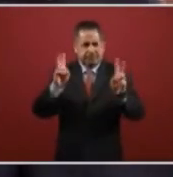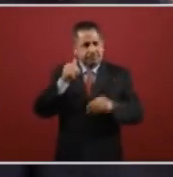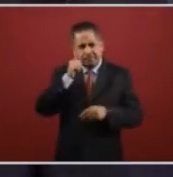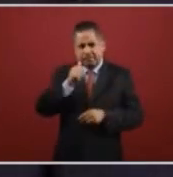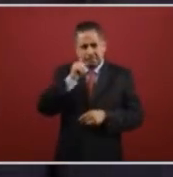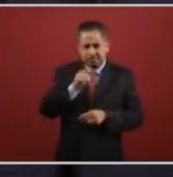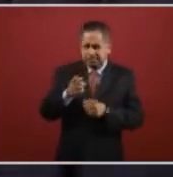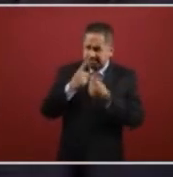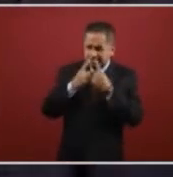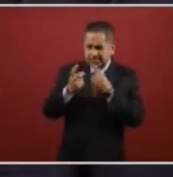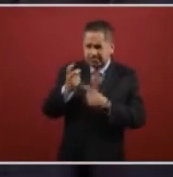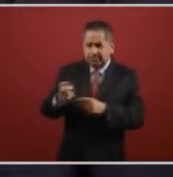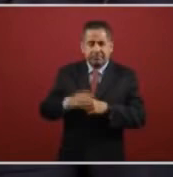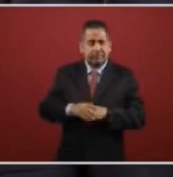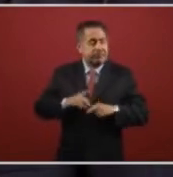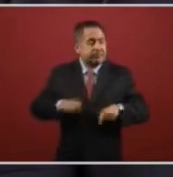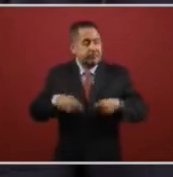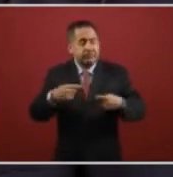That is our principal